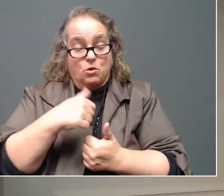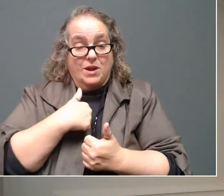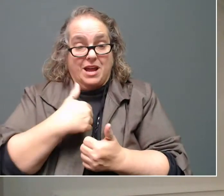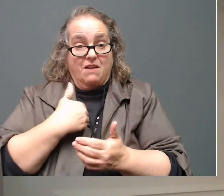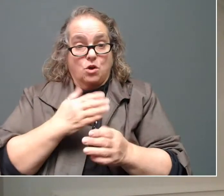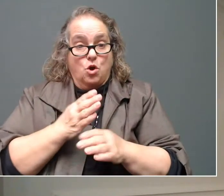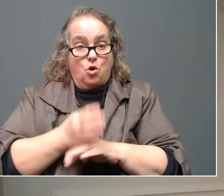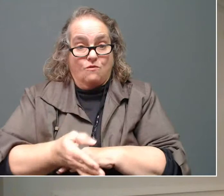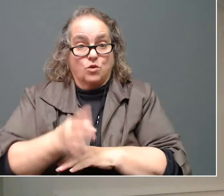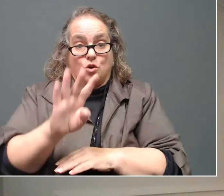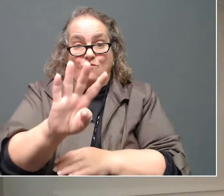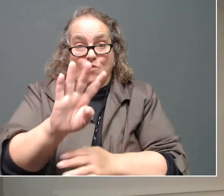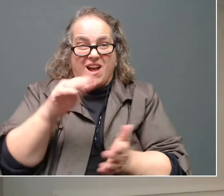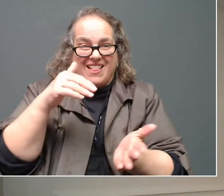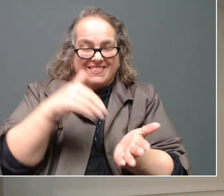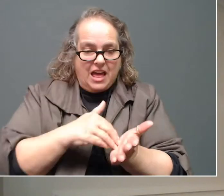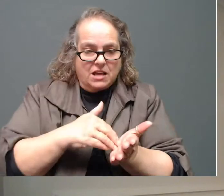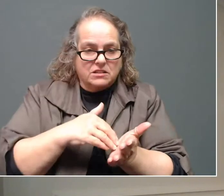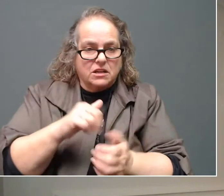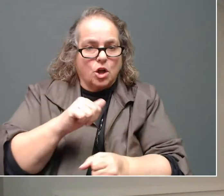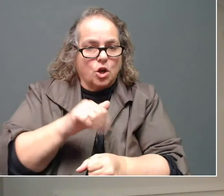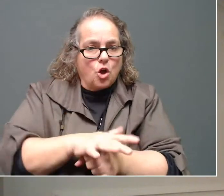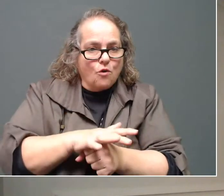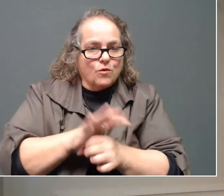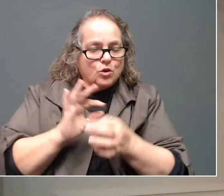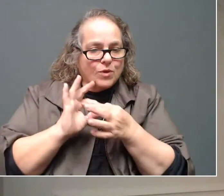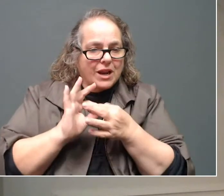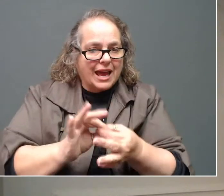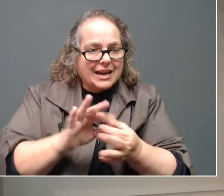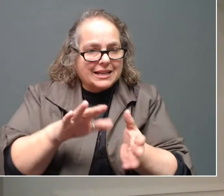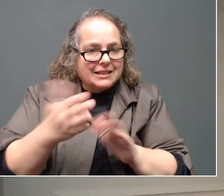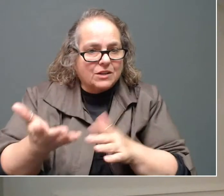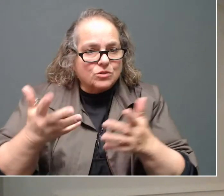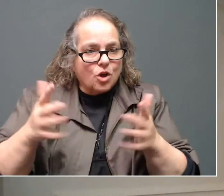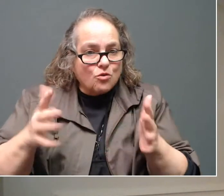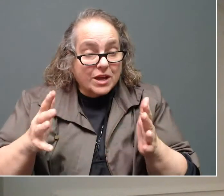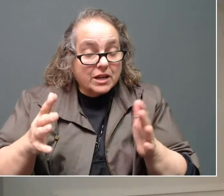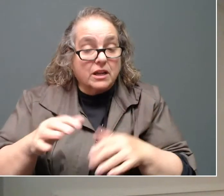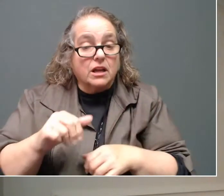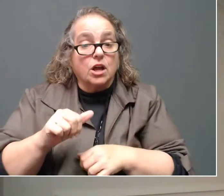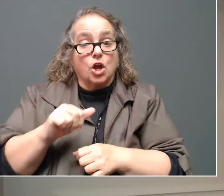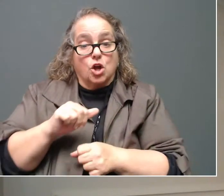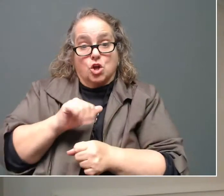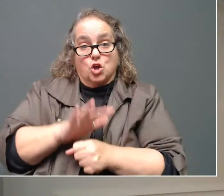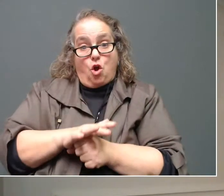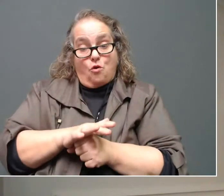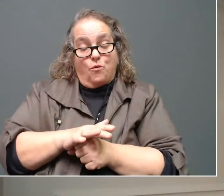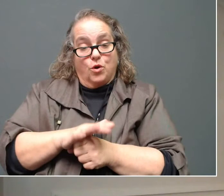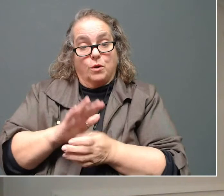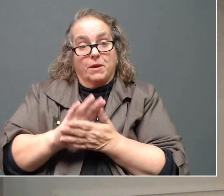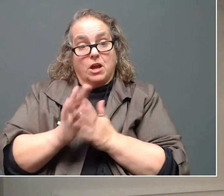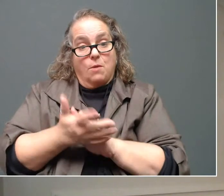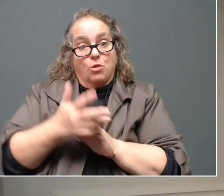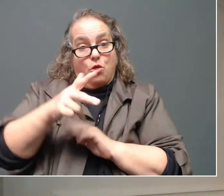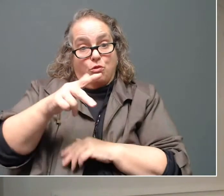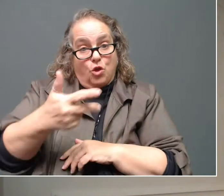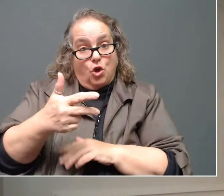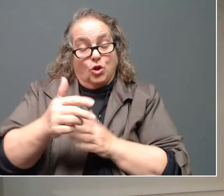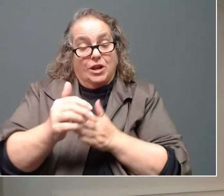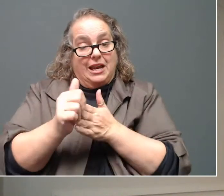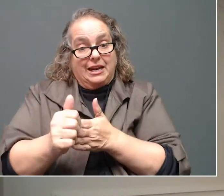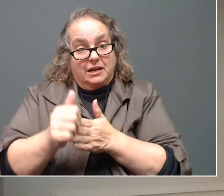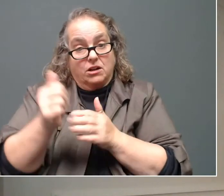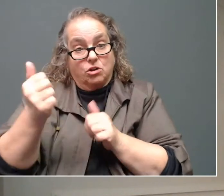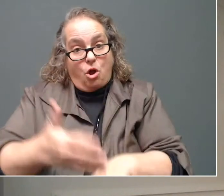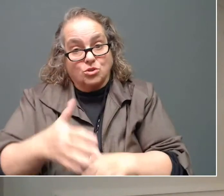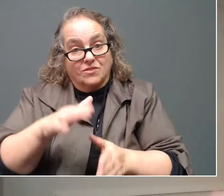4,000 COVID-related deaths already, and COVID has become the 3rd leading cause of death in the United States of America.